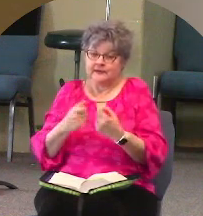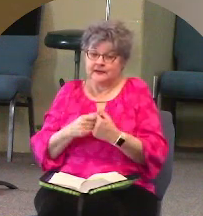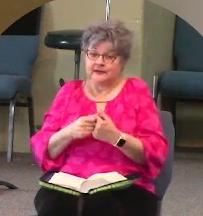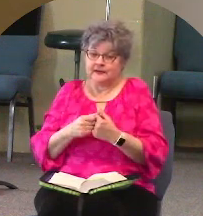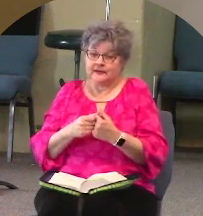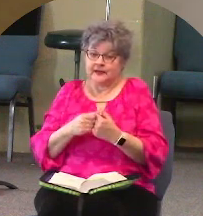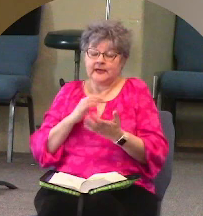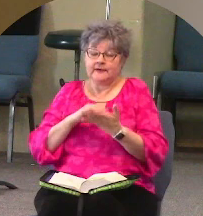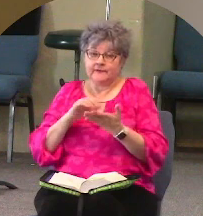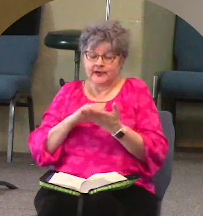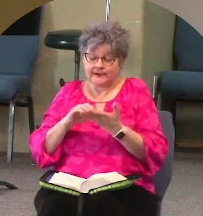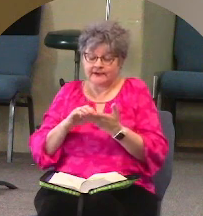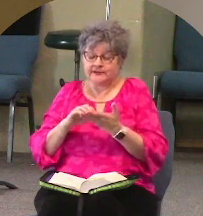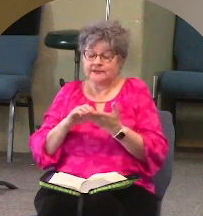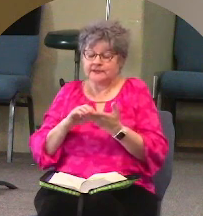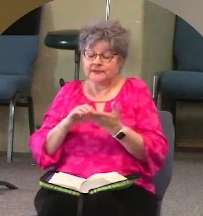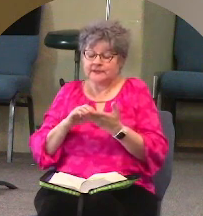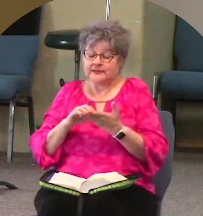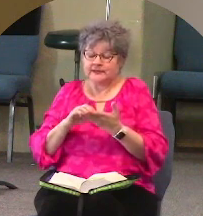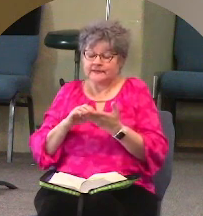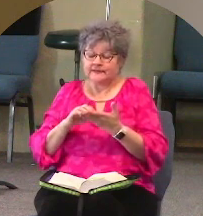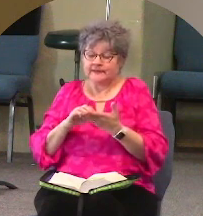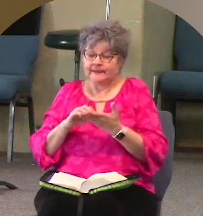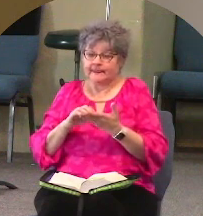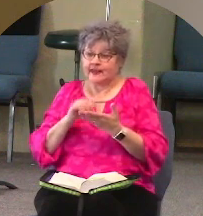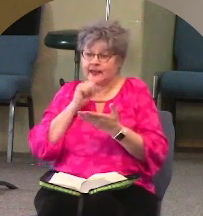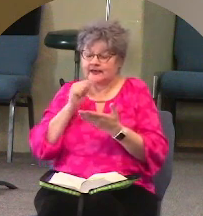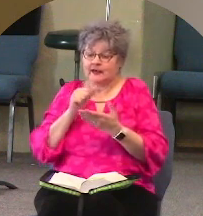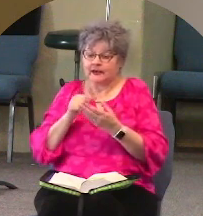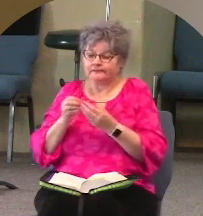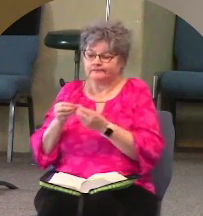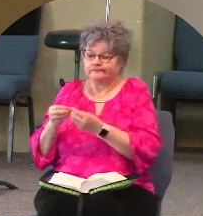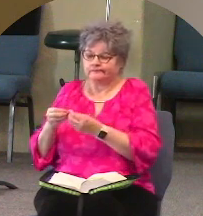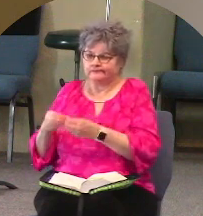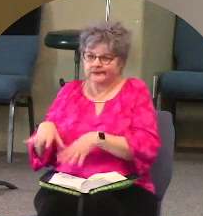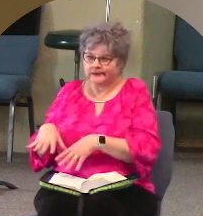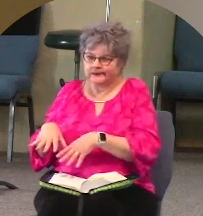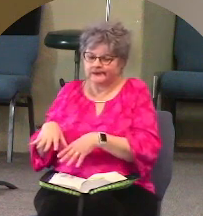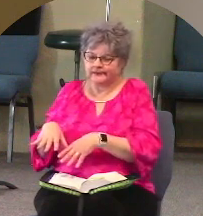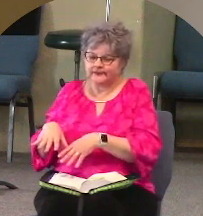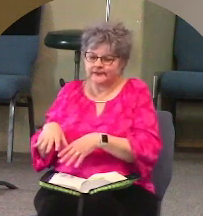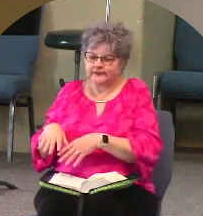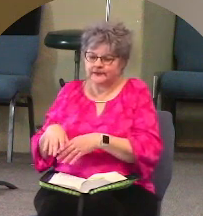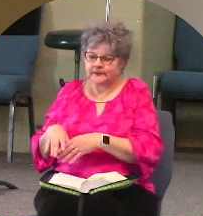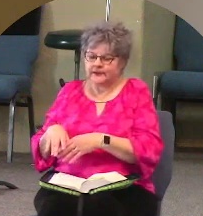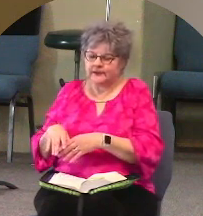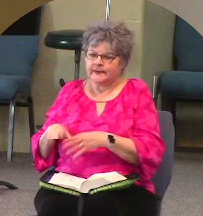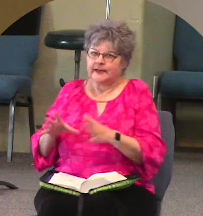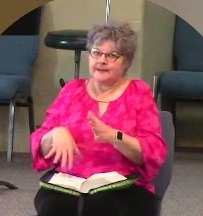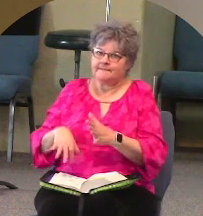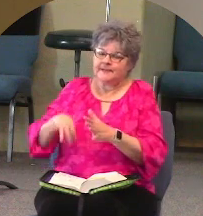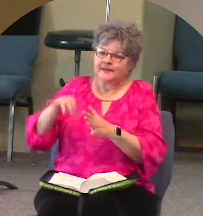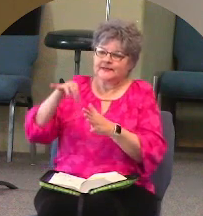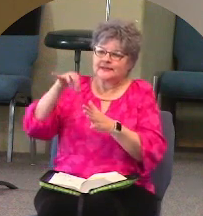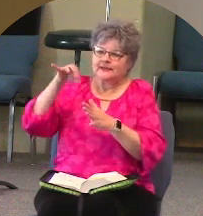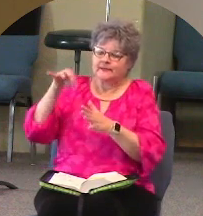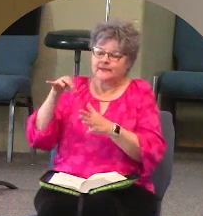and to forgive us of that sin and not leave us there, to basically pick us up, to right